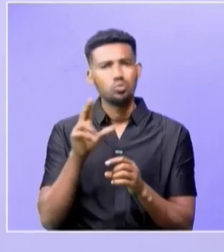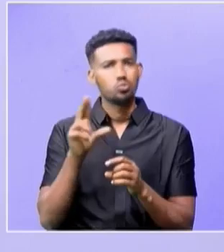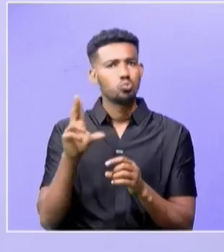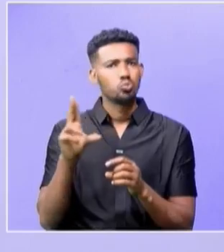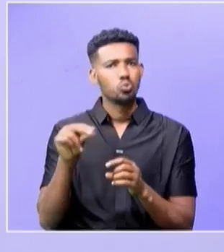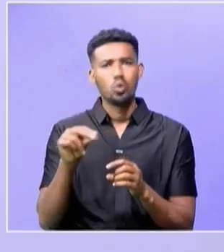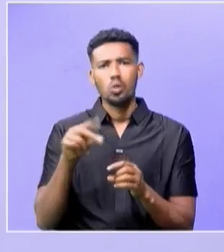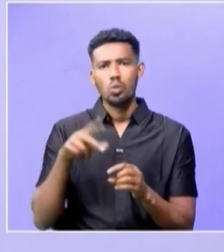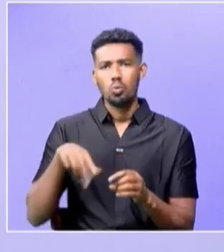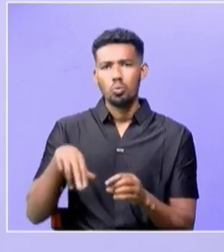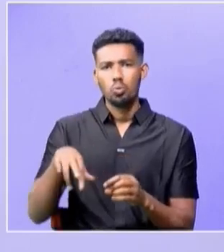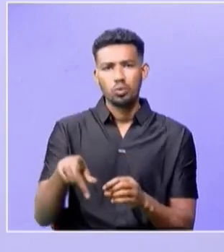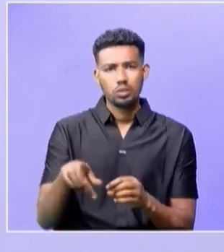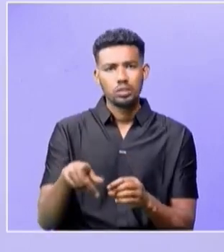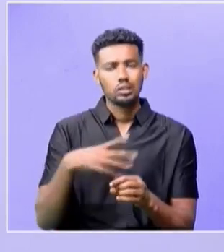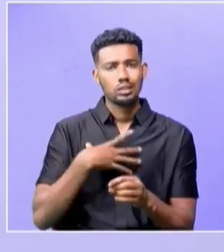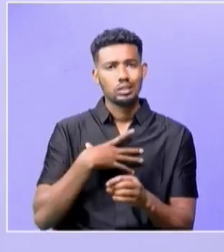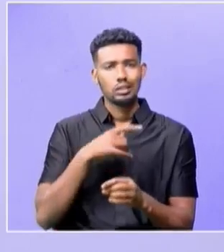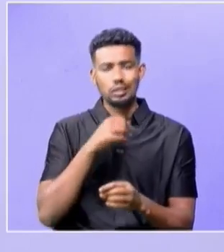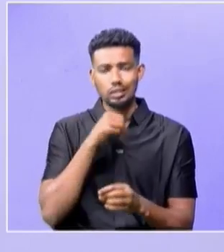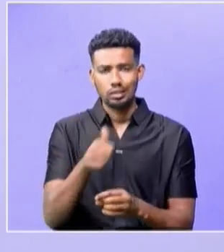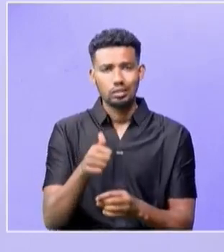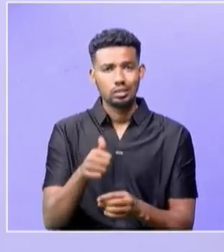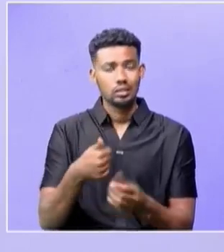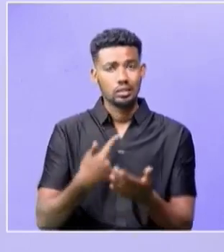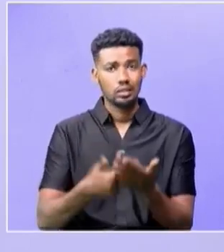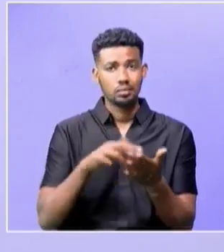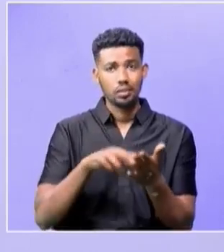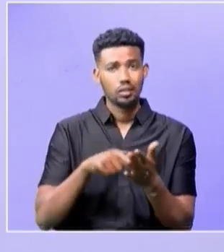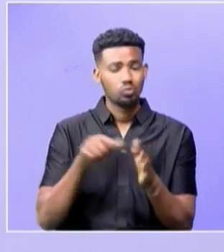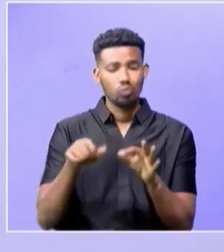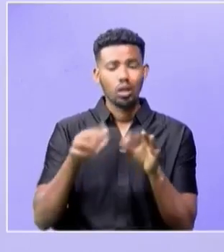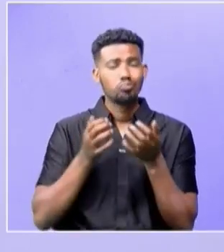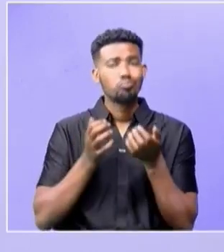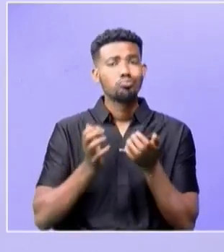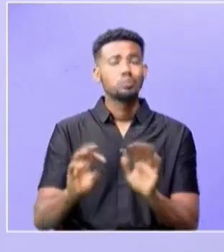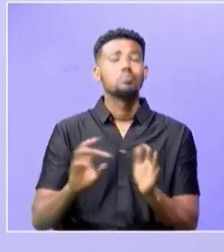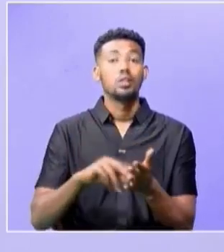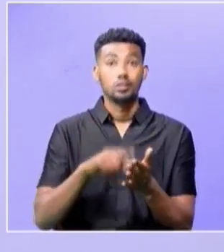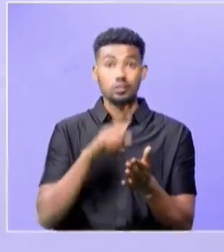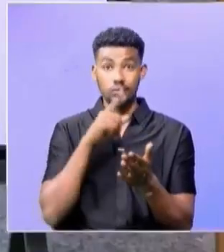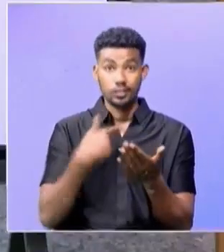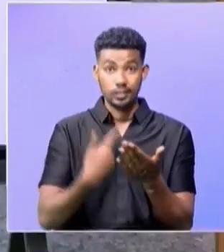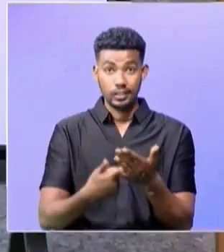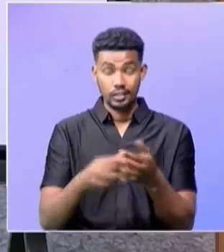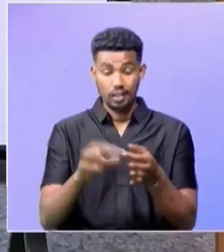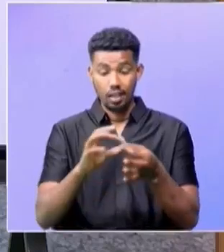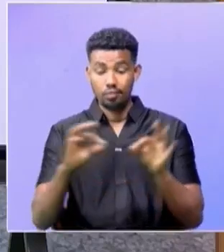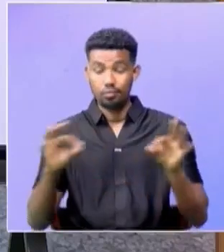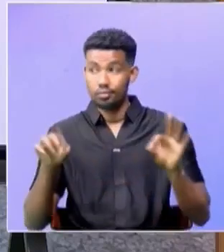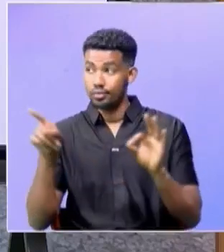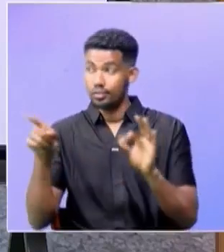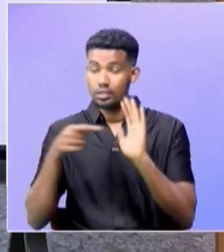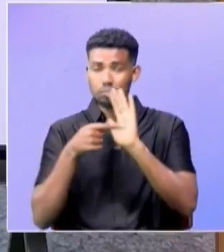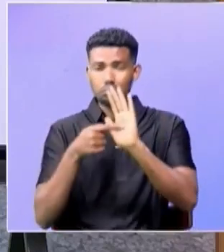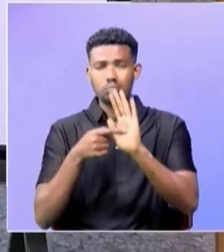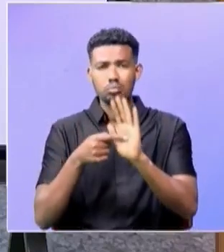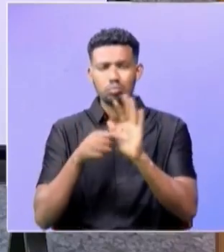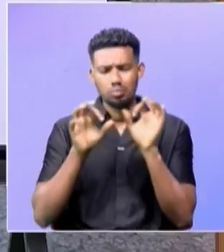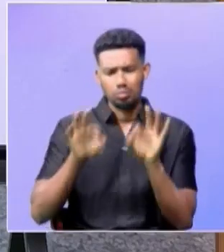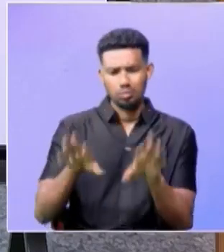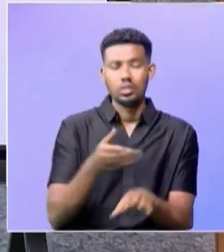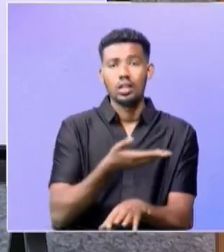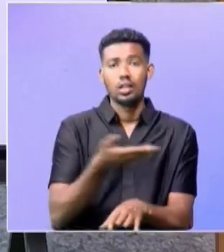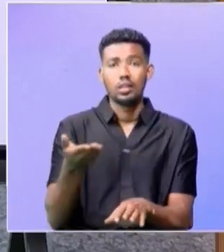prefer. So these are examples of our vocabulary. Also sentences that show what you don't like.